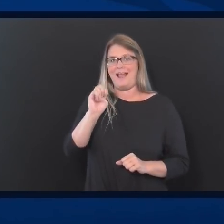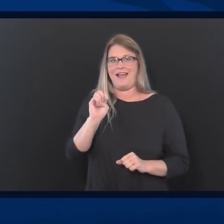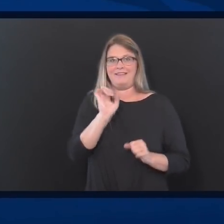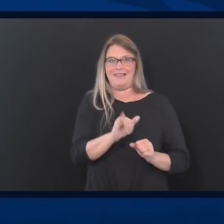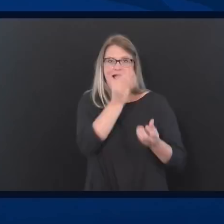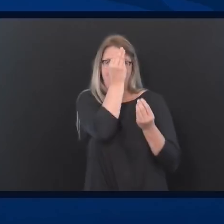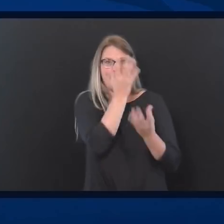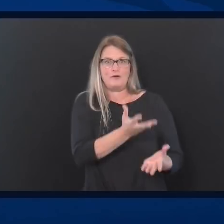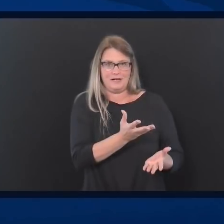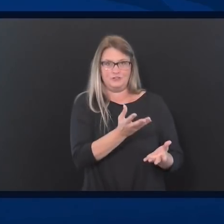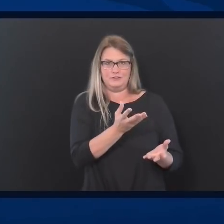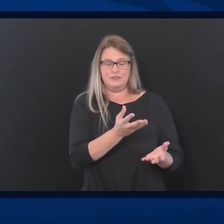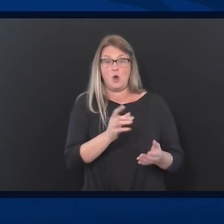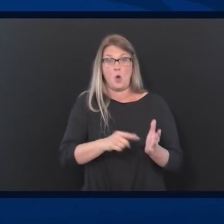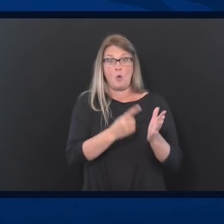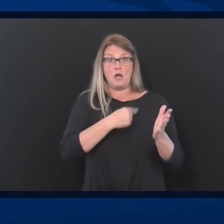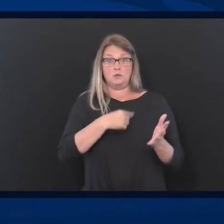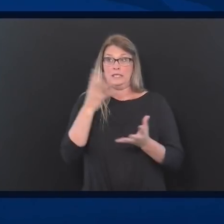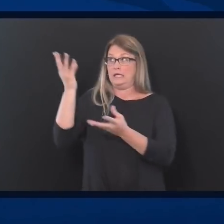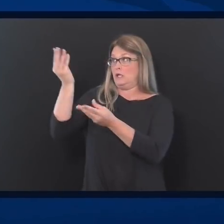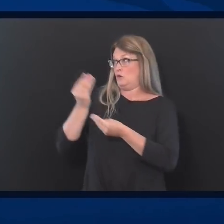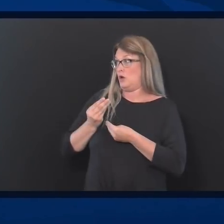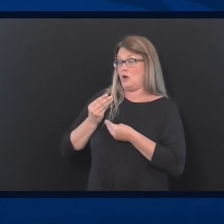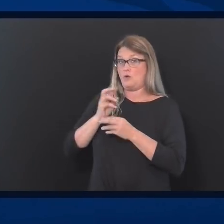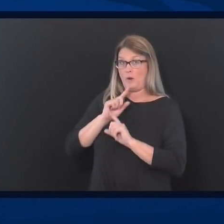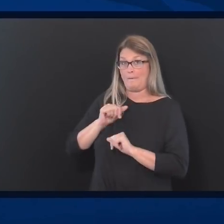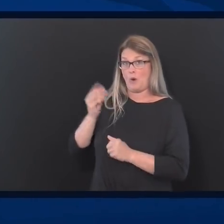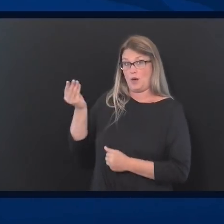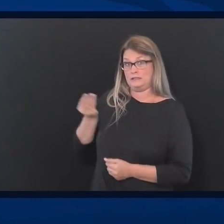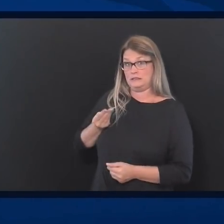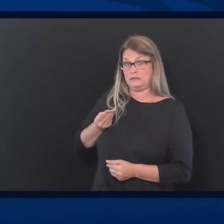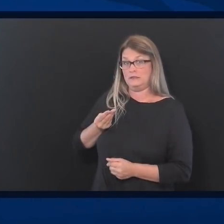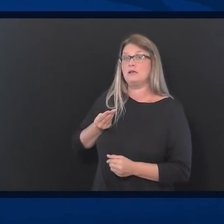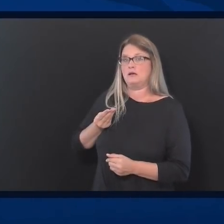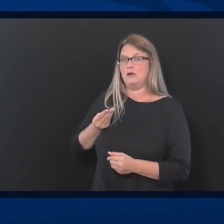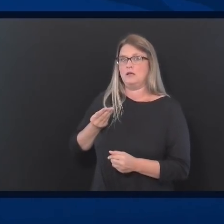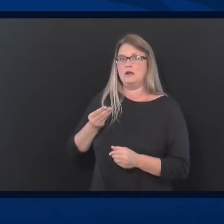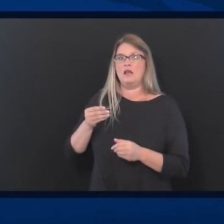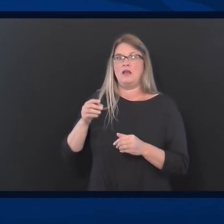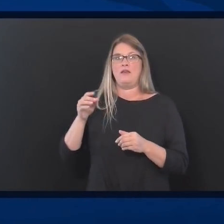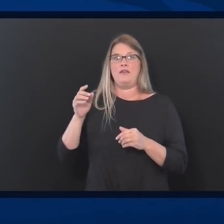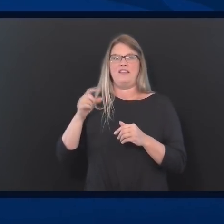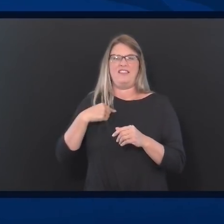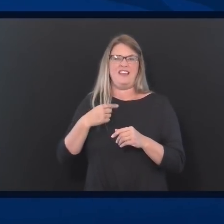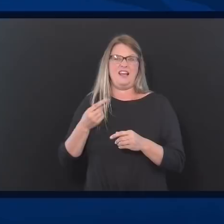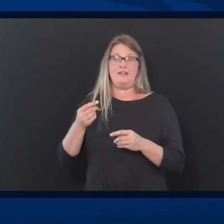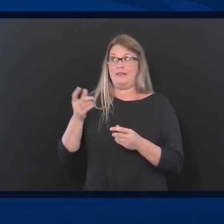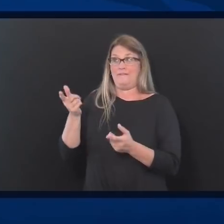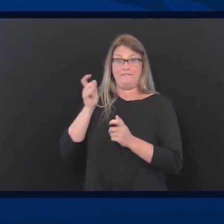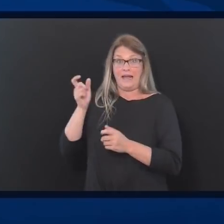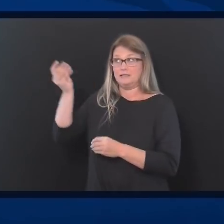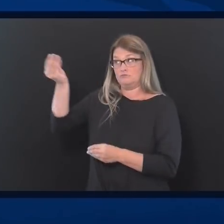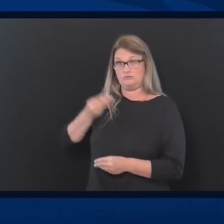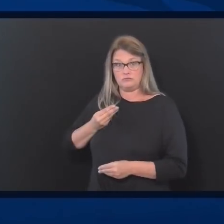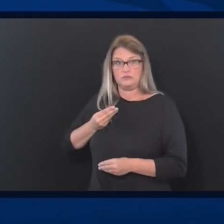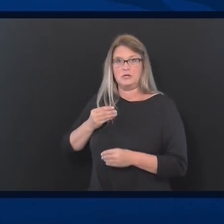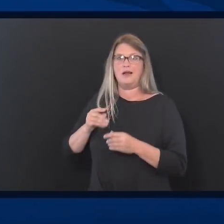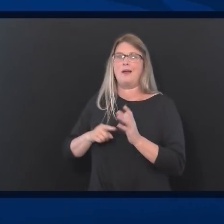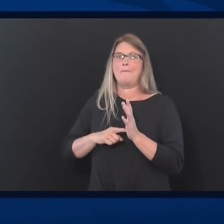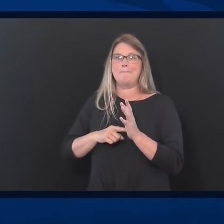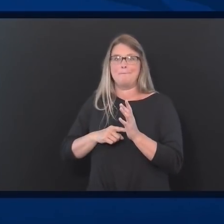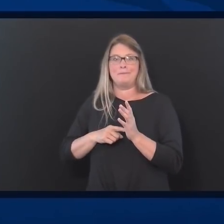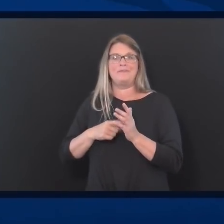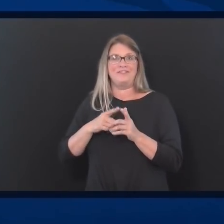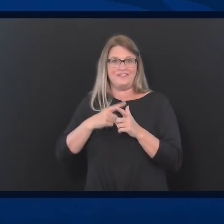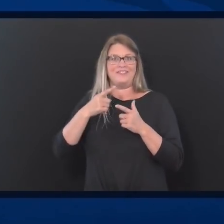reports sent to us. Once they get the tests done, they report them to us very quickly. But that's